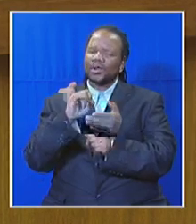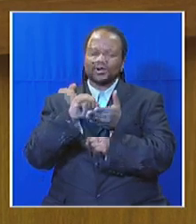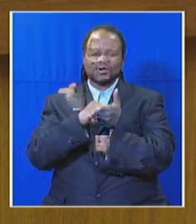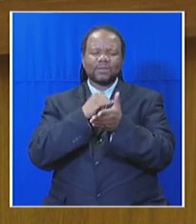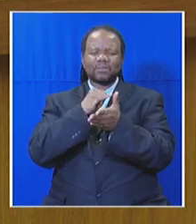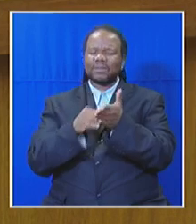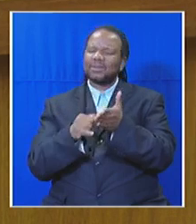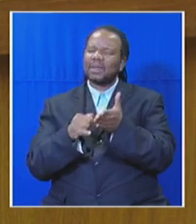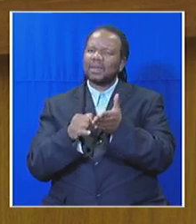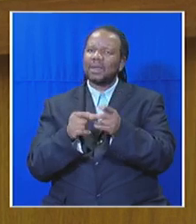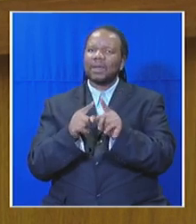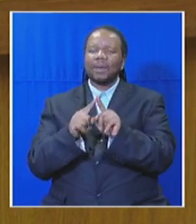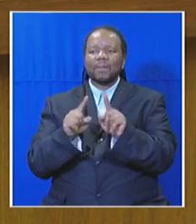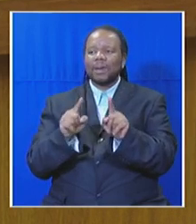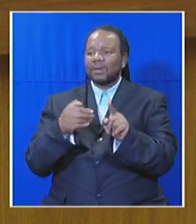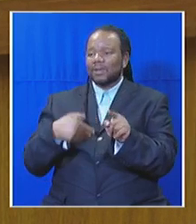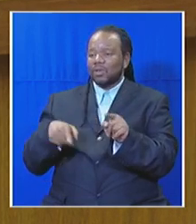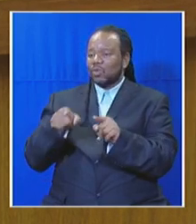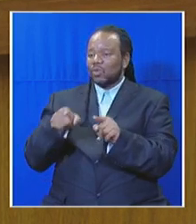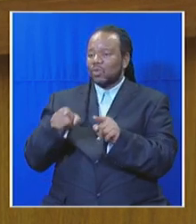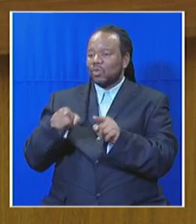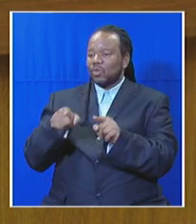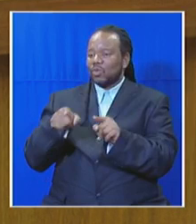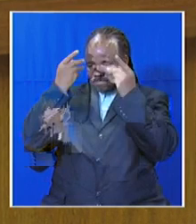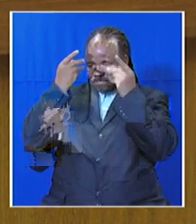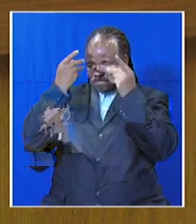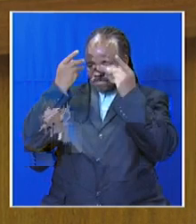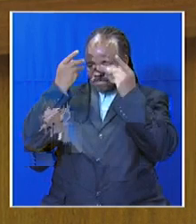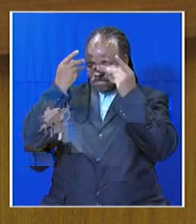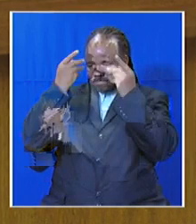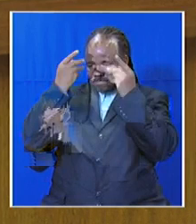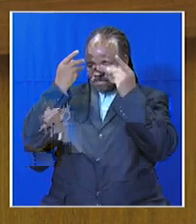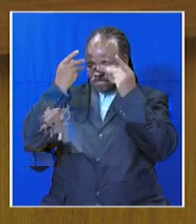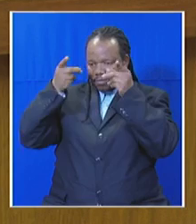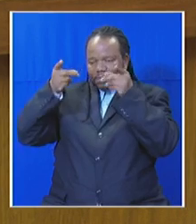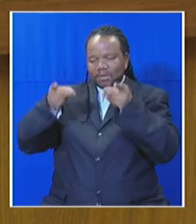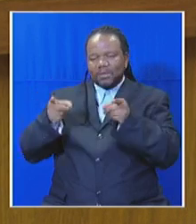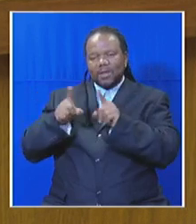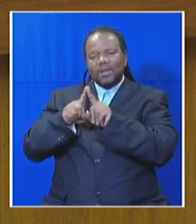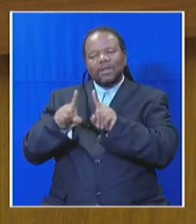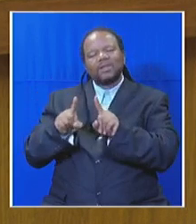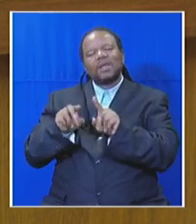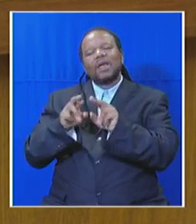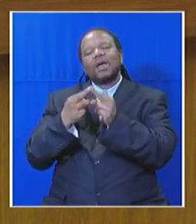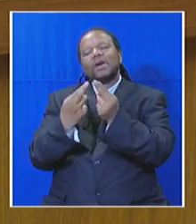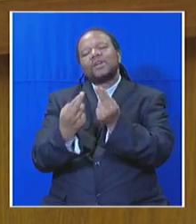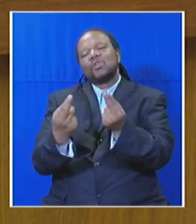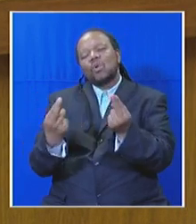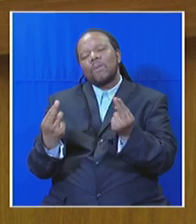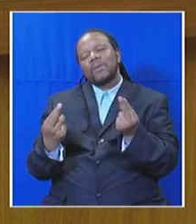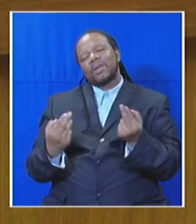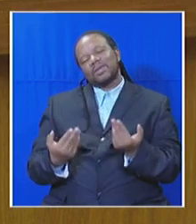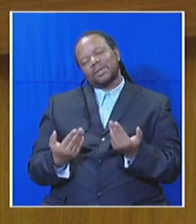believe that she made a judgment. It's not a, it's a recommendation